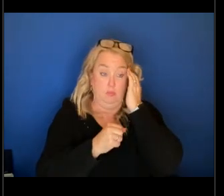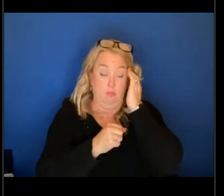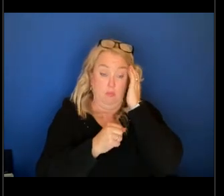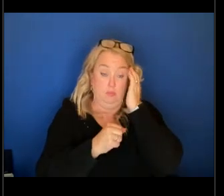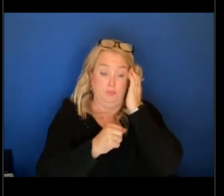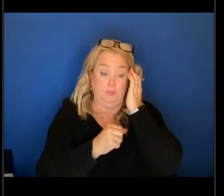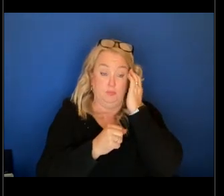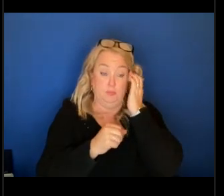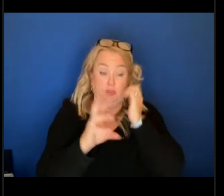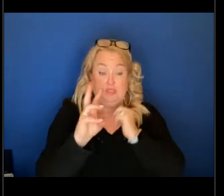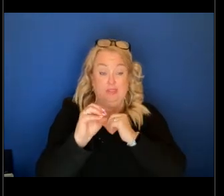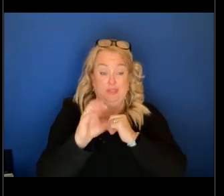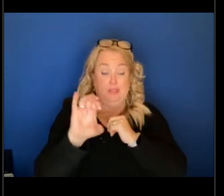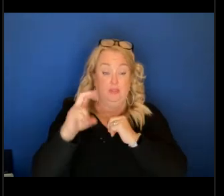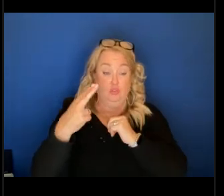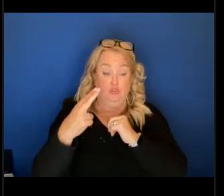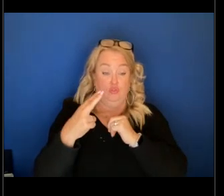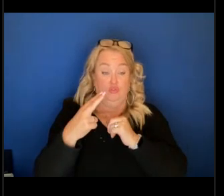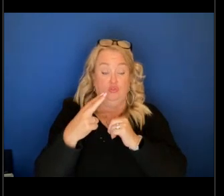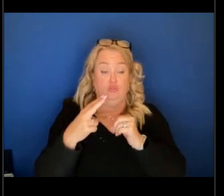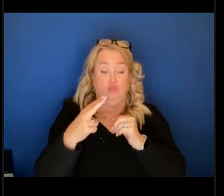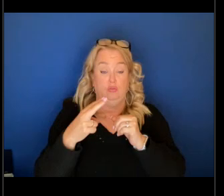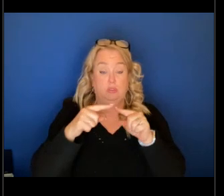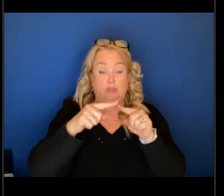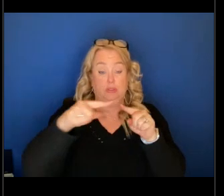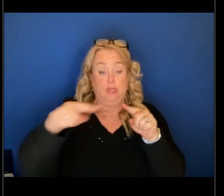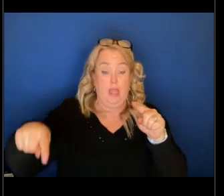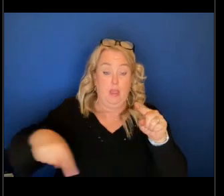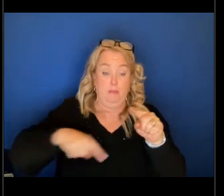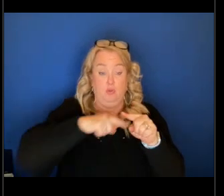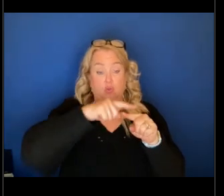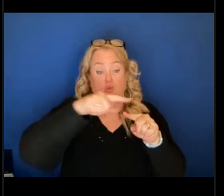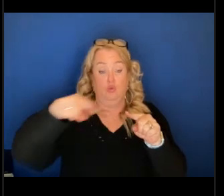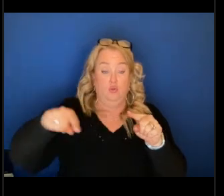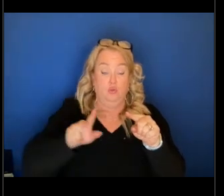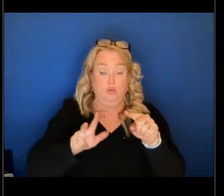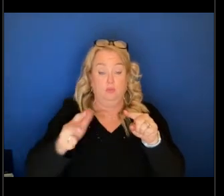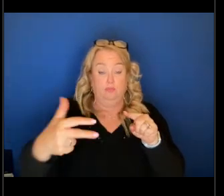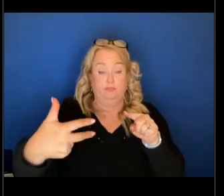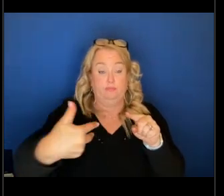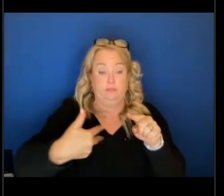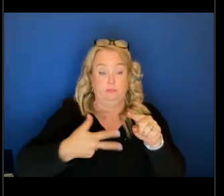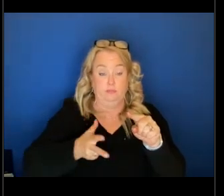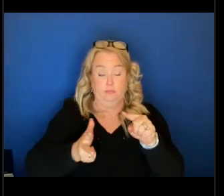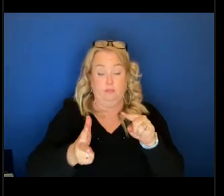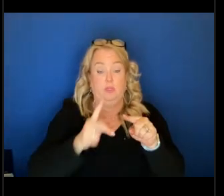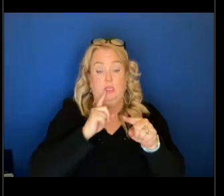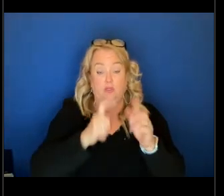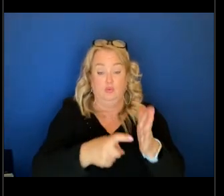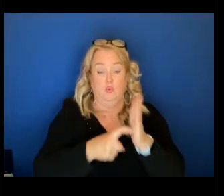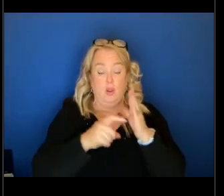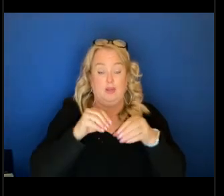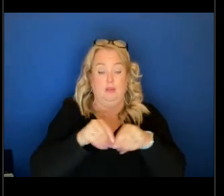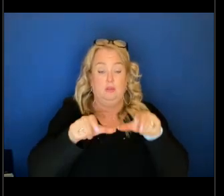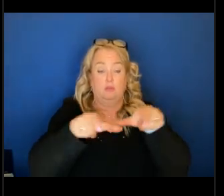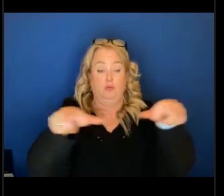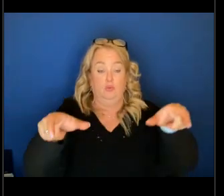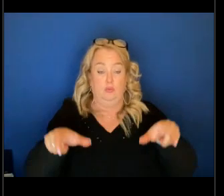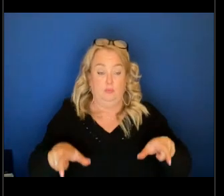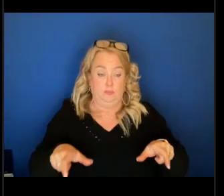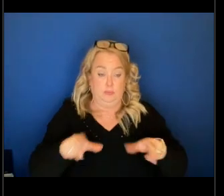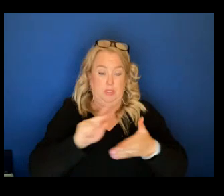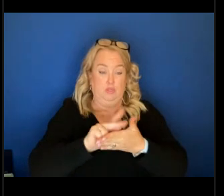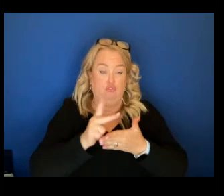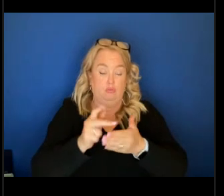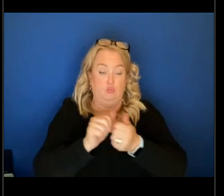A 60-inch diameter turning circle is required in a U-shaped kitchen with a